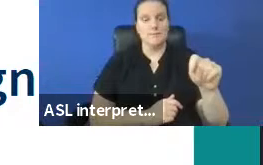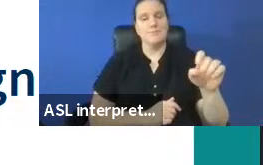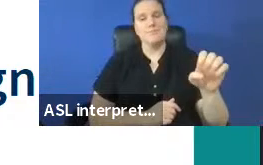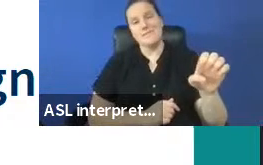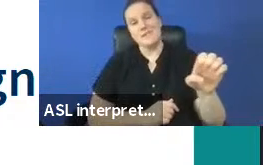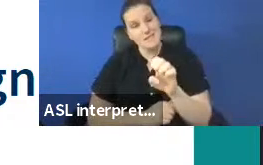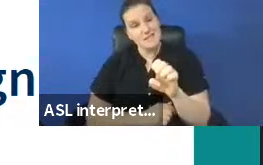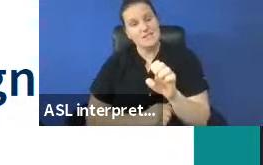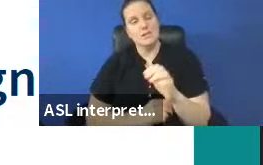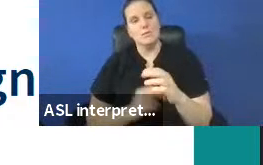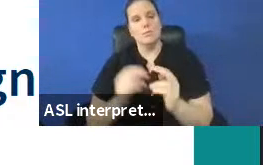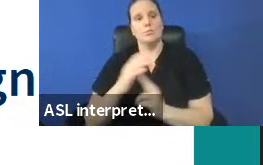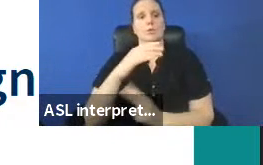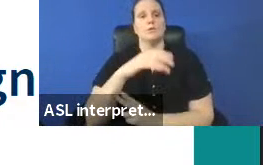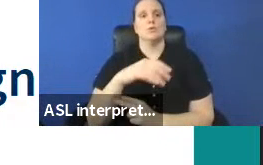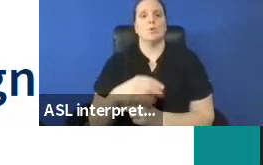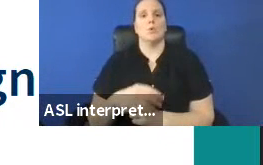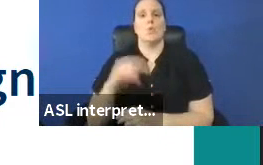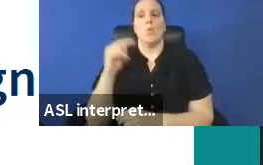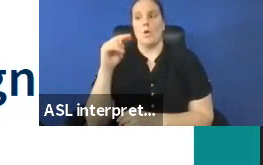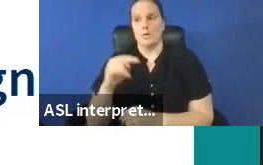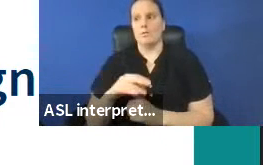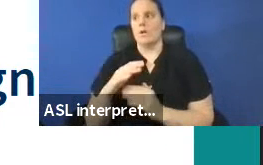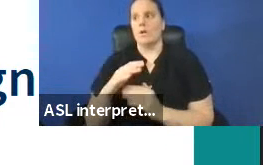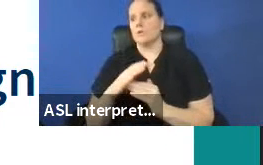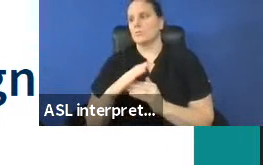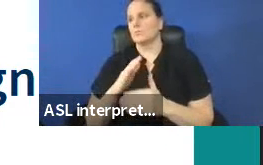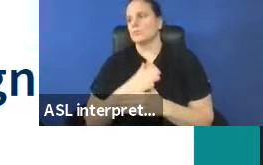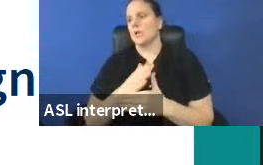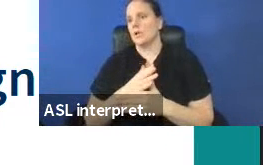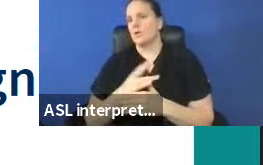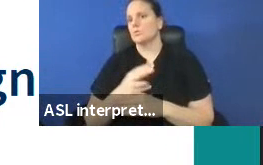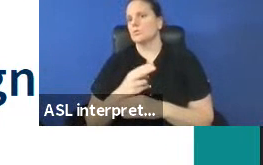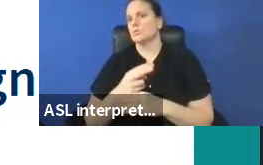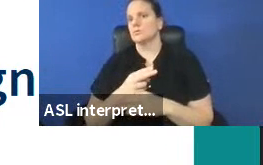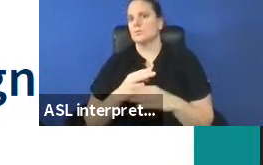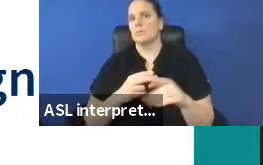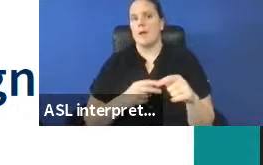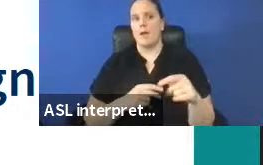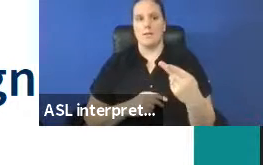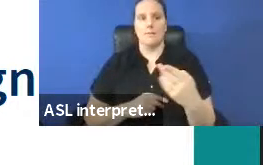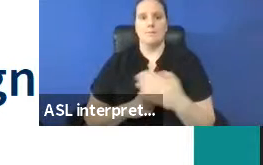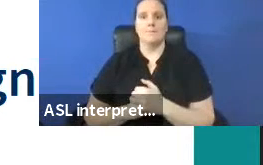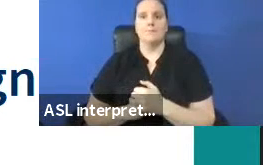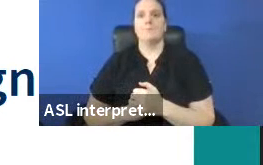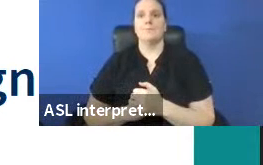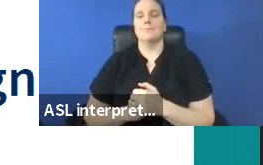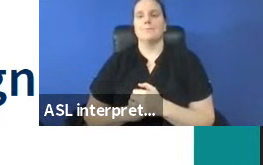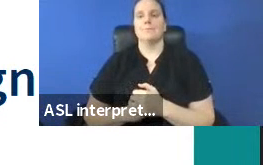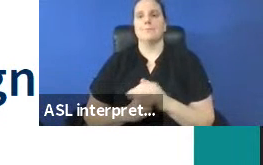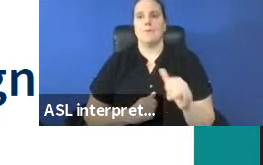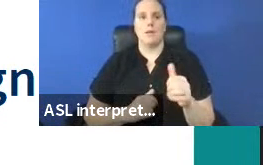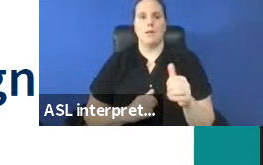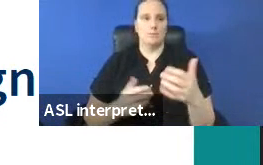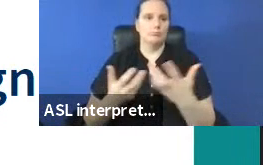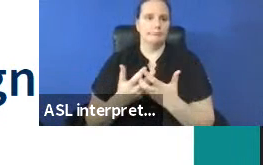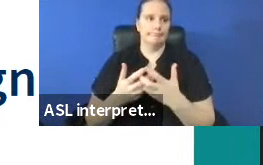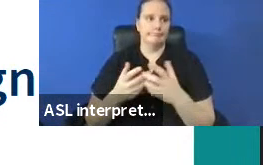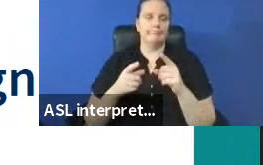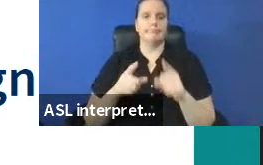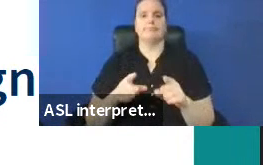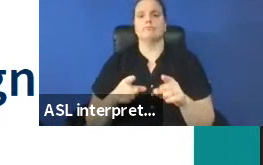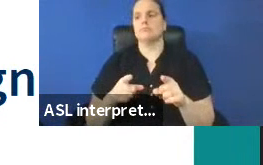bridge is northbound vehicles on top of the shared use path. In this version, the alignment